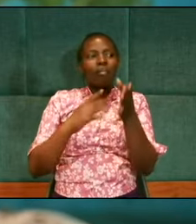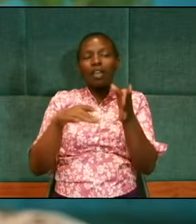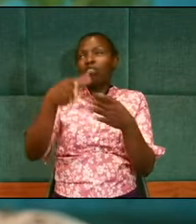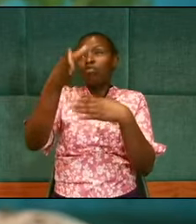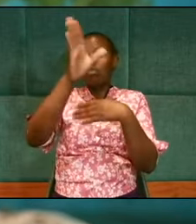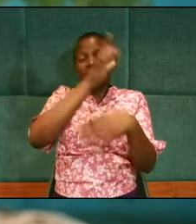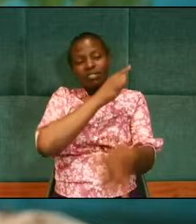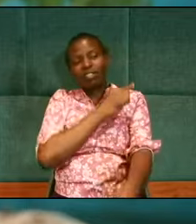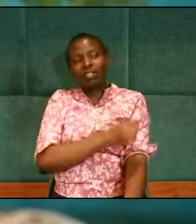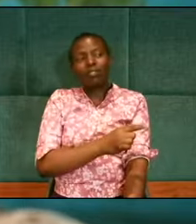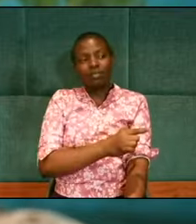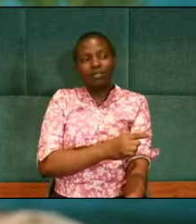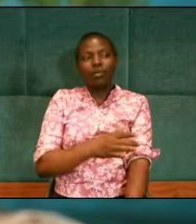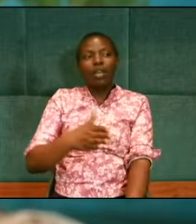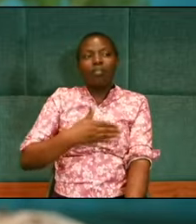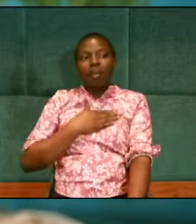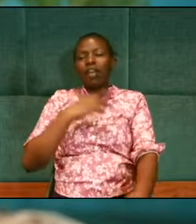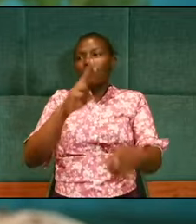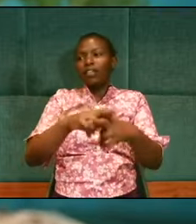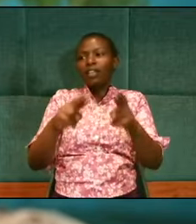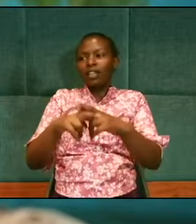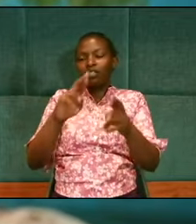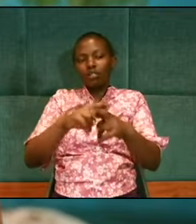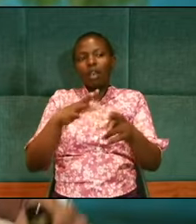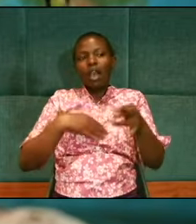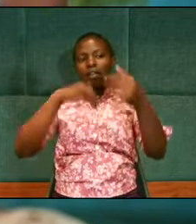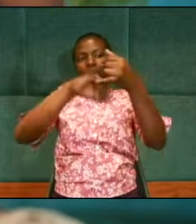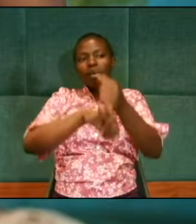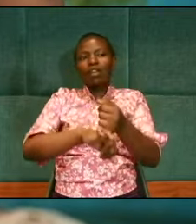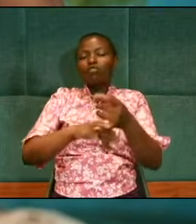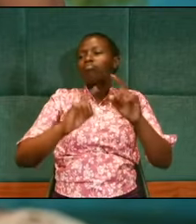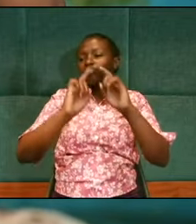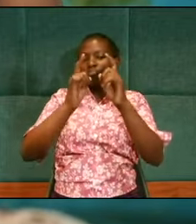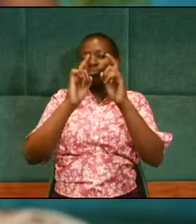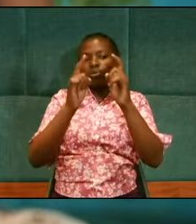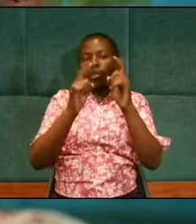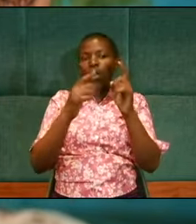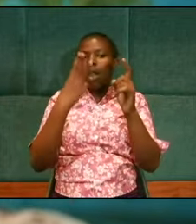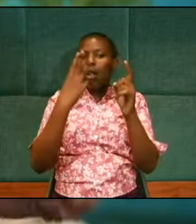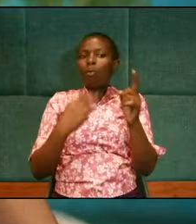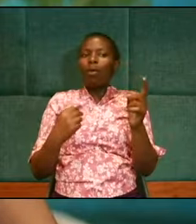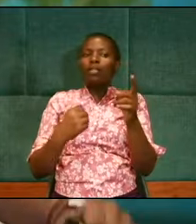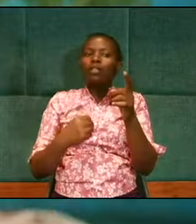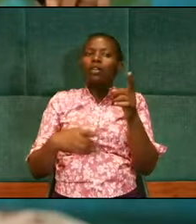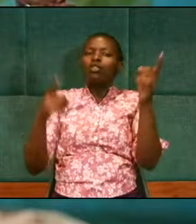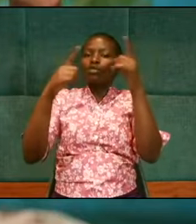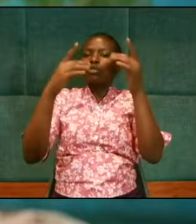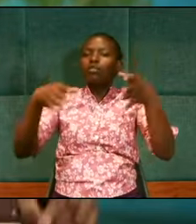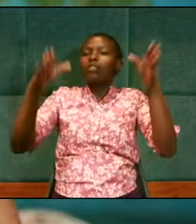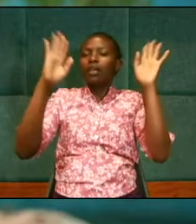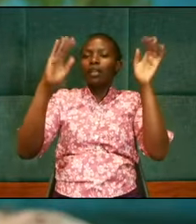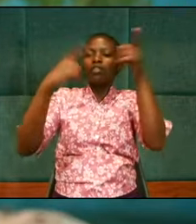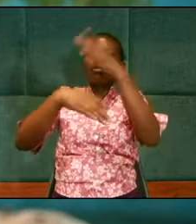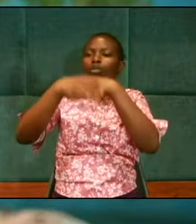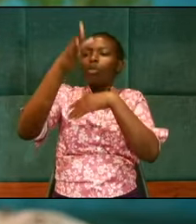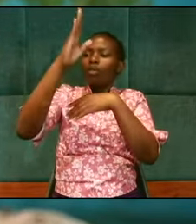God, my relationship and marital issue, I want God. I want to surrender it to God